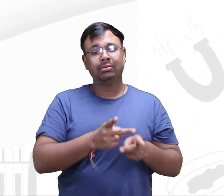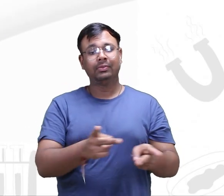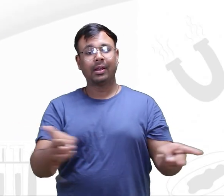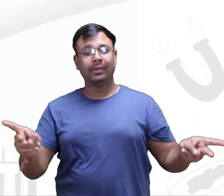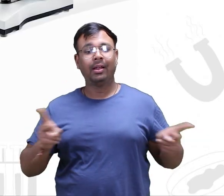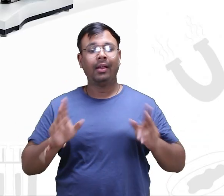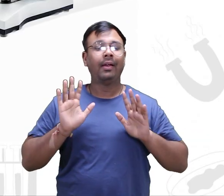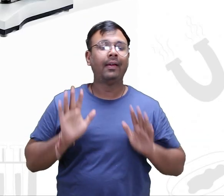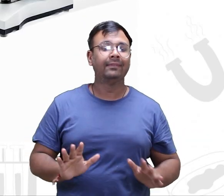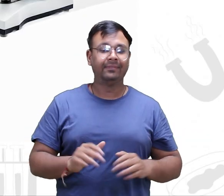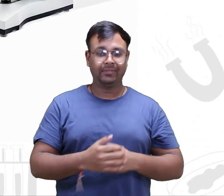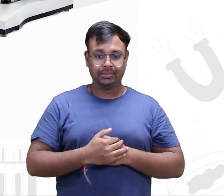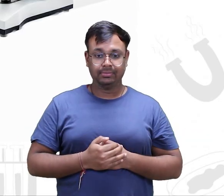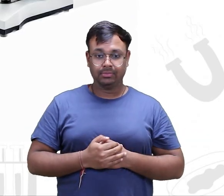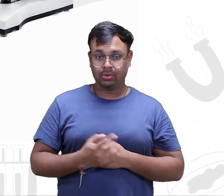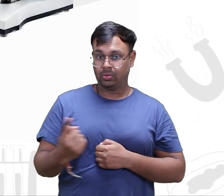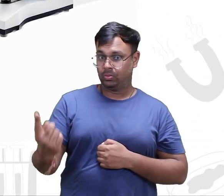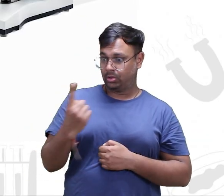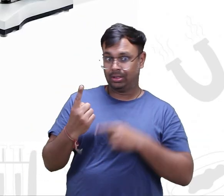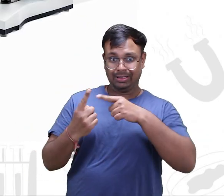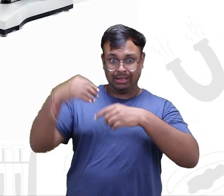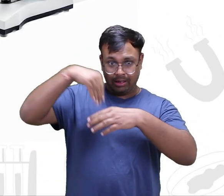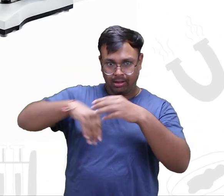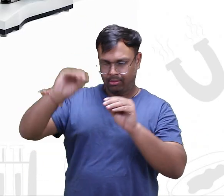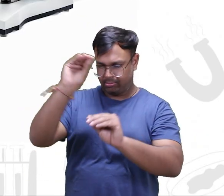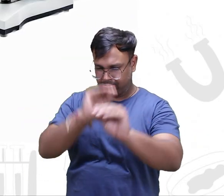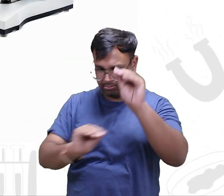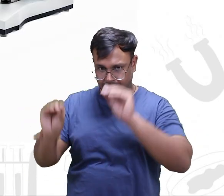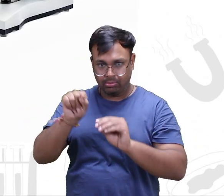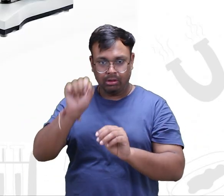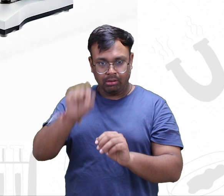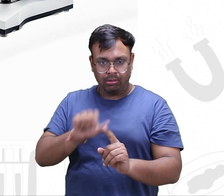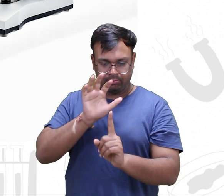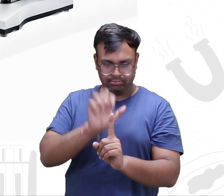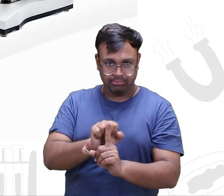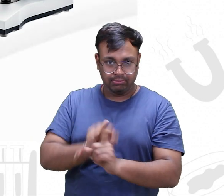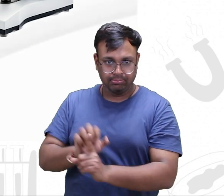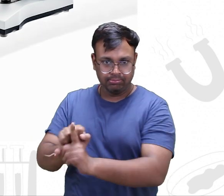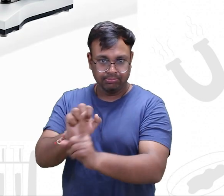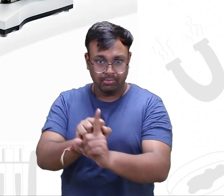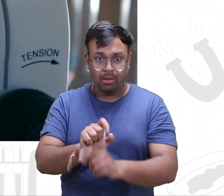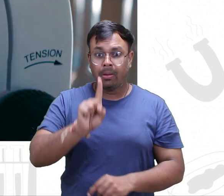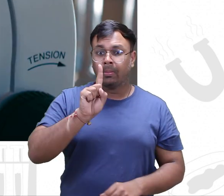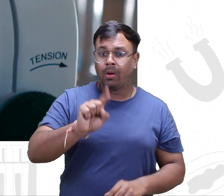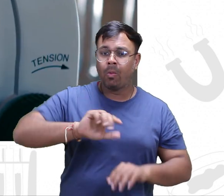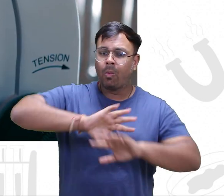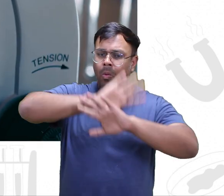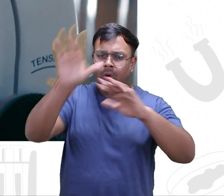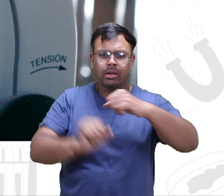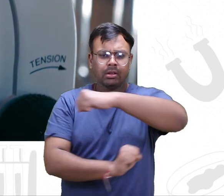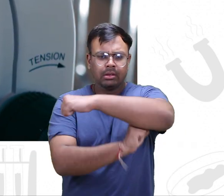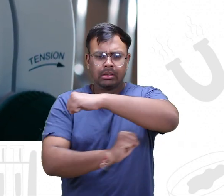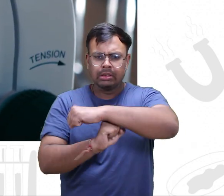There are many types of microscopes. Each microscope has its design and capabilities, but they